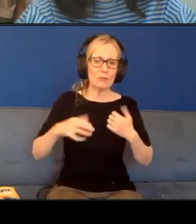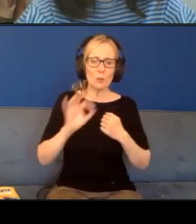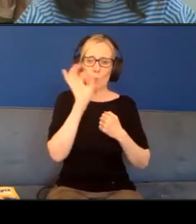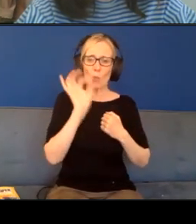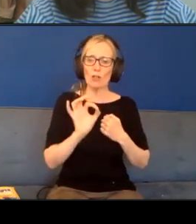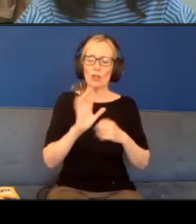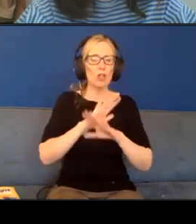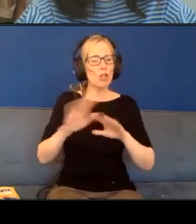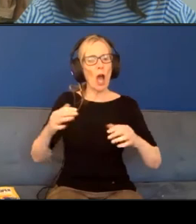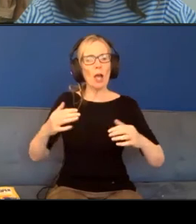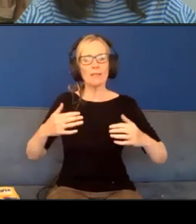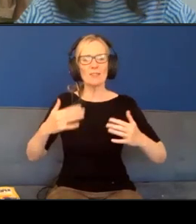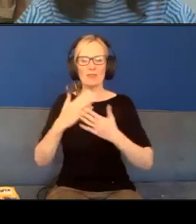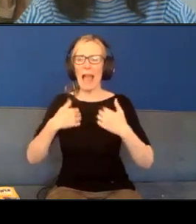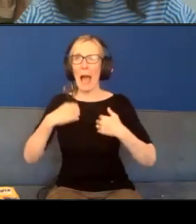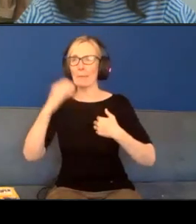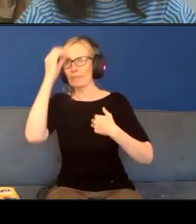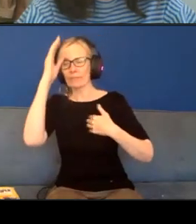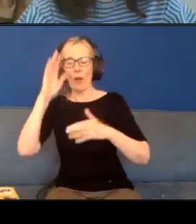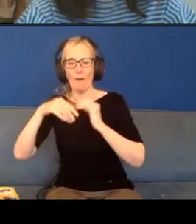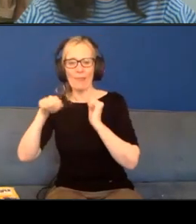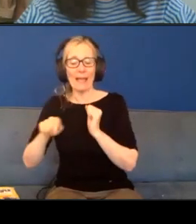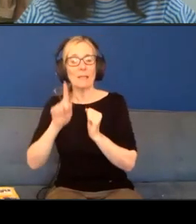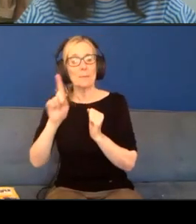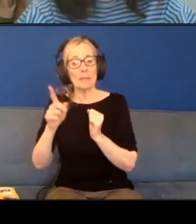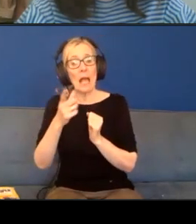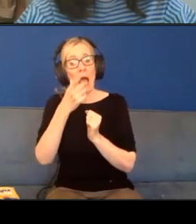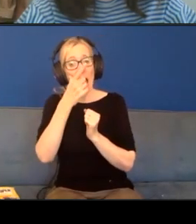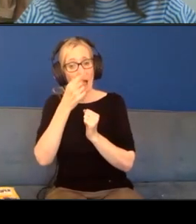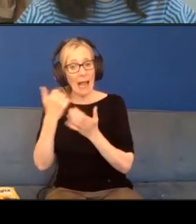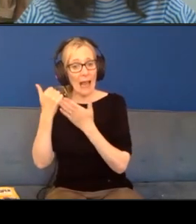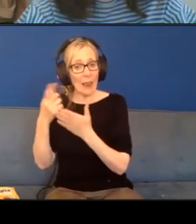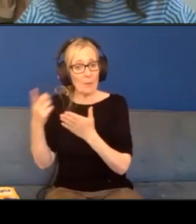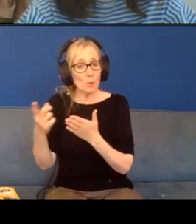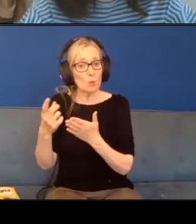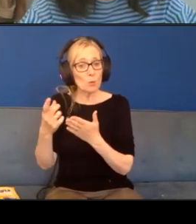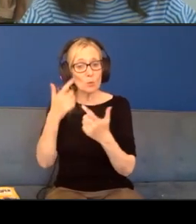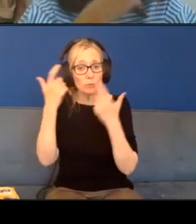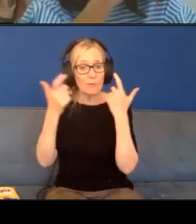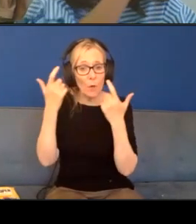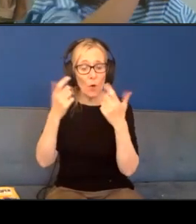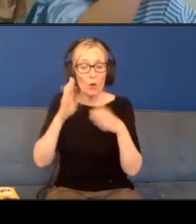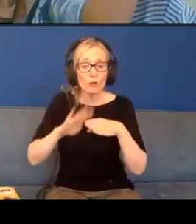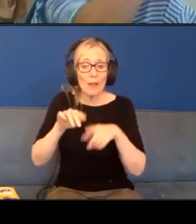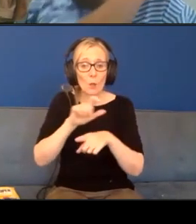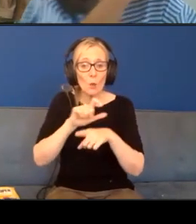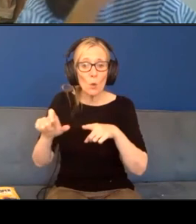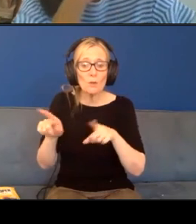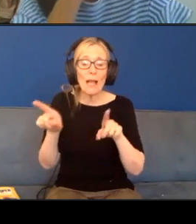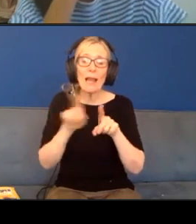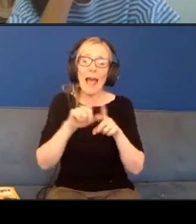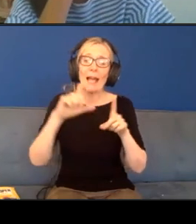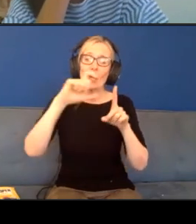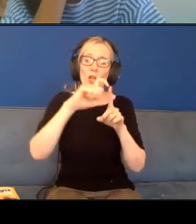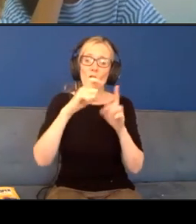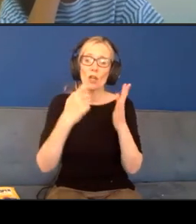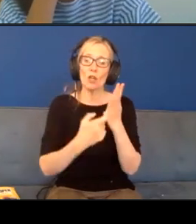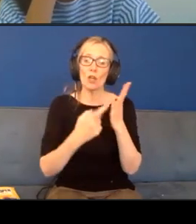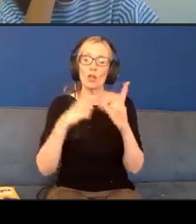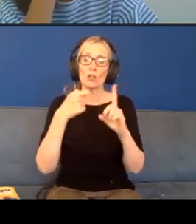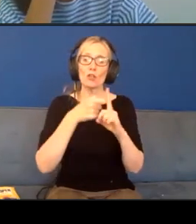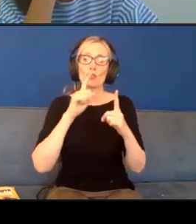in the direction of some kind of training courses. Say, for example, Drake Music do kind